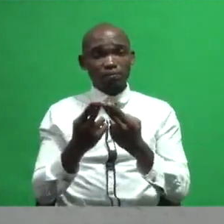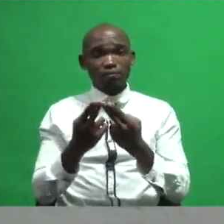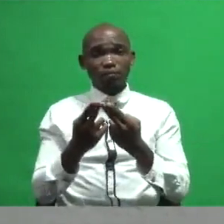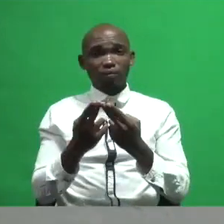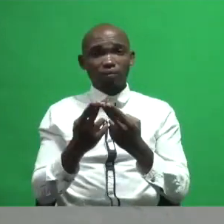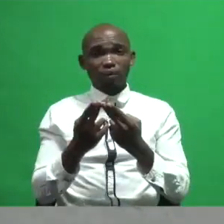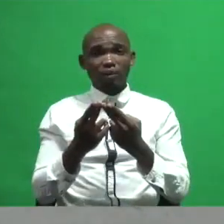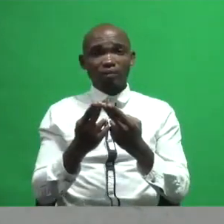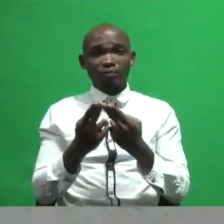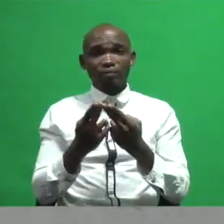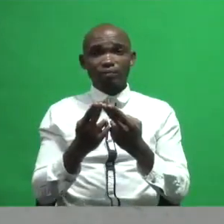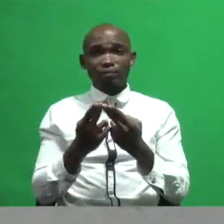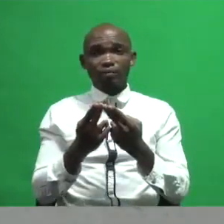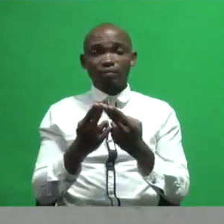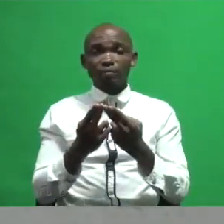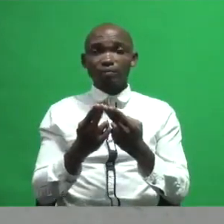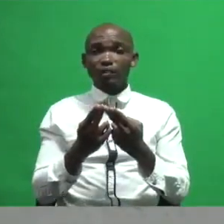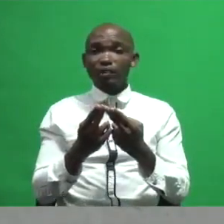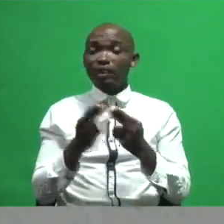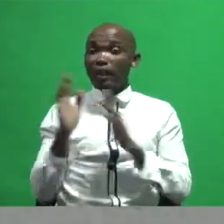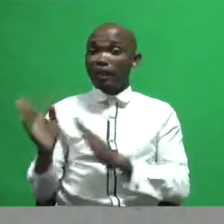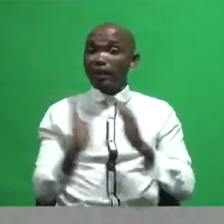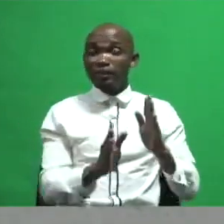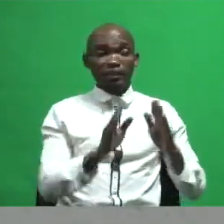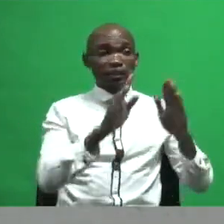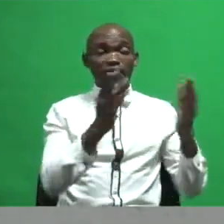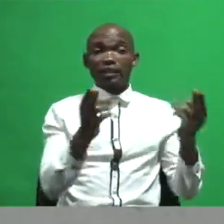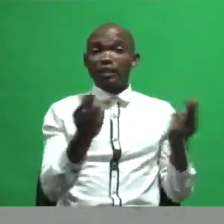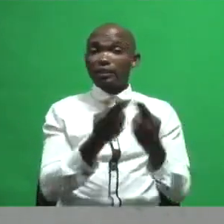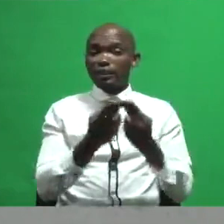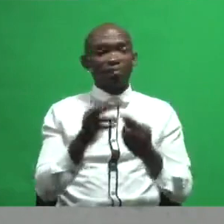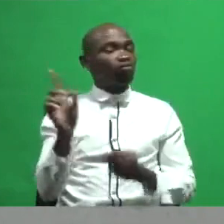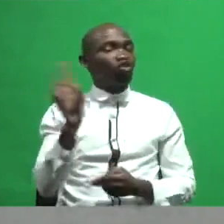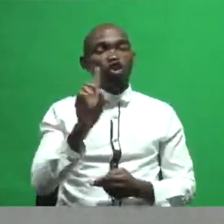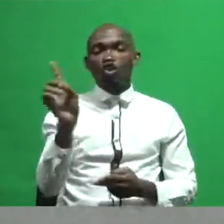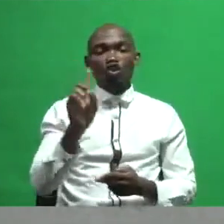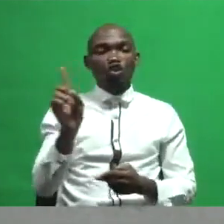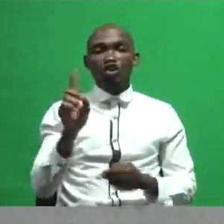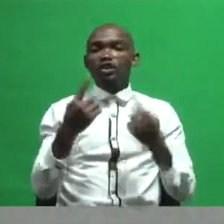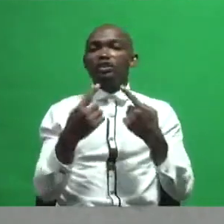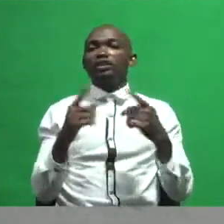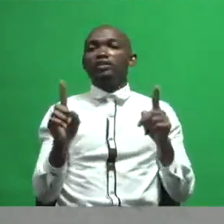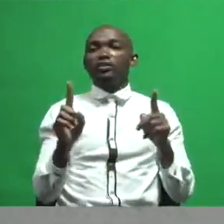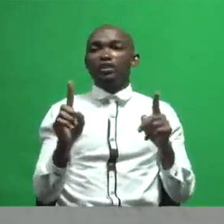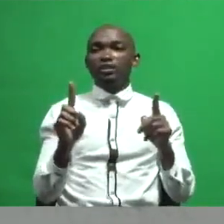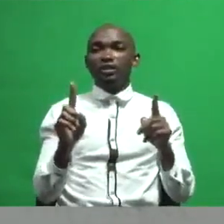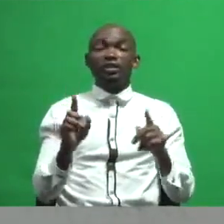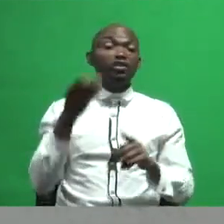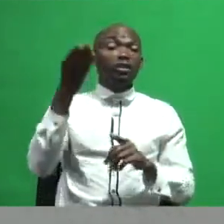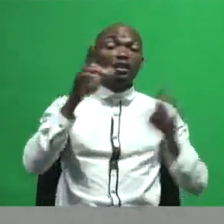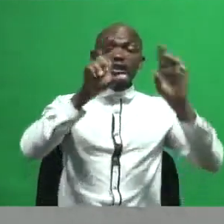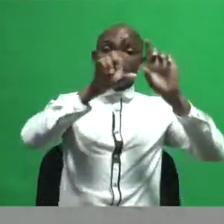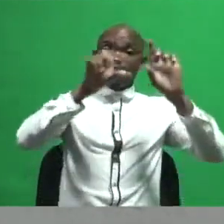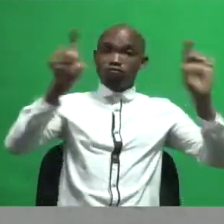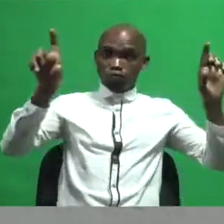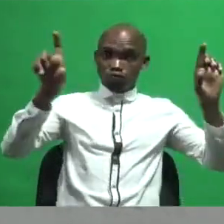Do the atoms within these compounds arranged in the same? Of course, no. We have this one